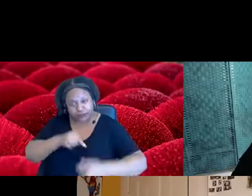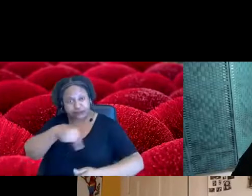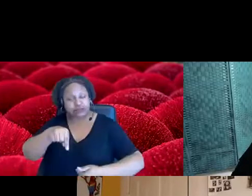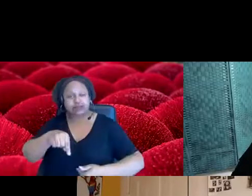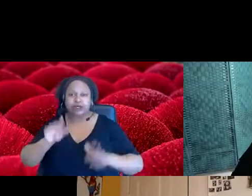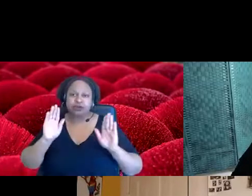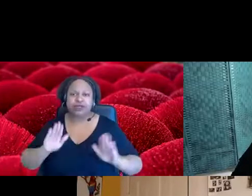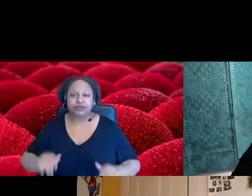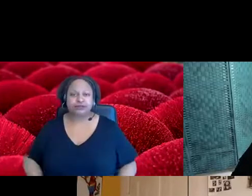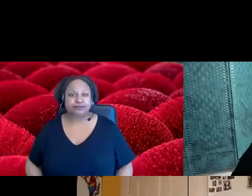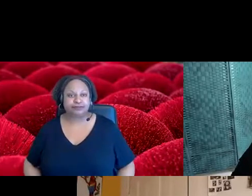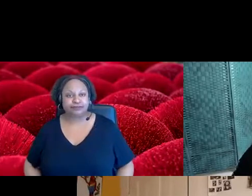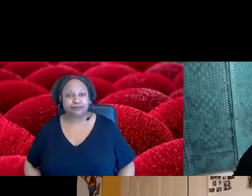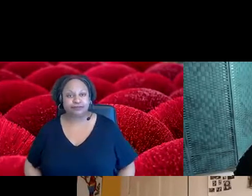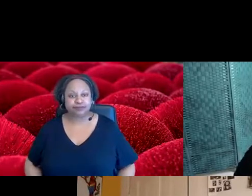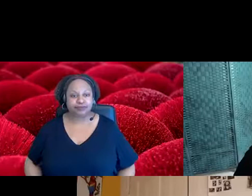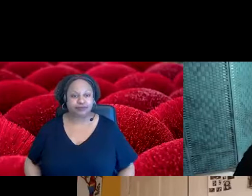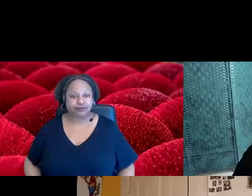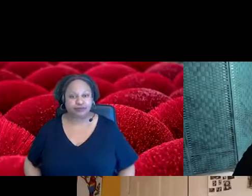mean, exactly those